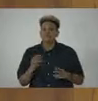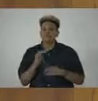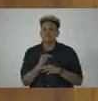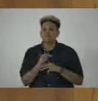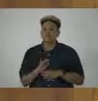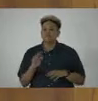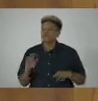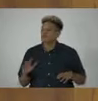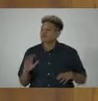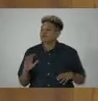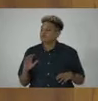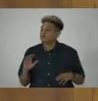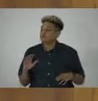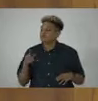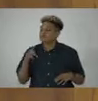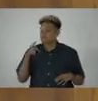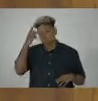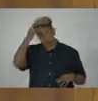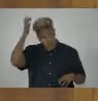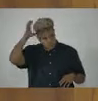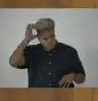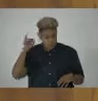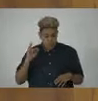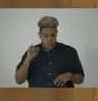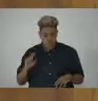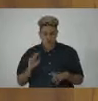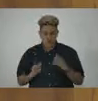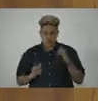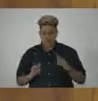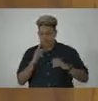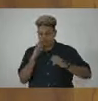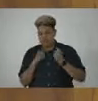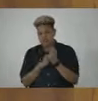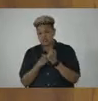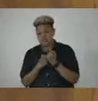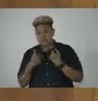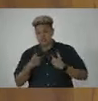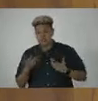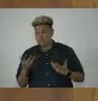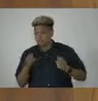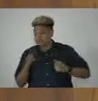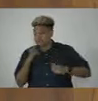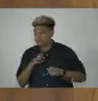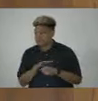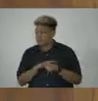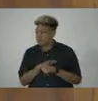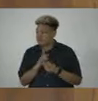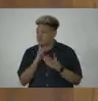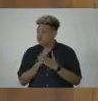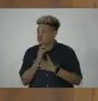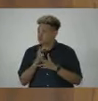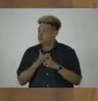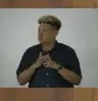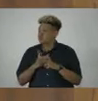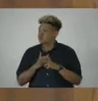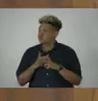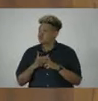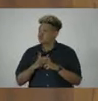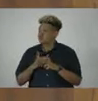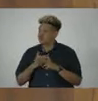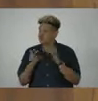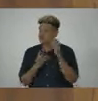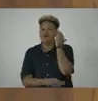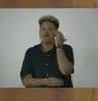Minister Pernell Charles Jr., which has assisted constituents through short-term